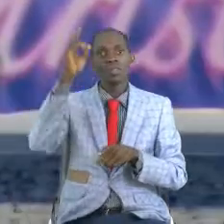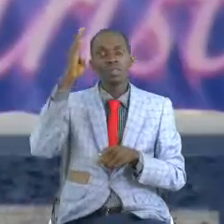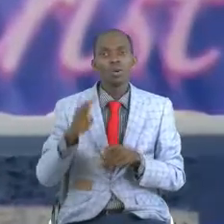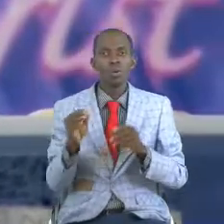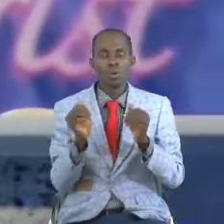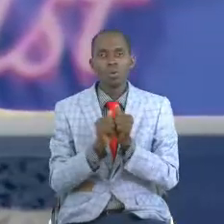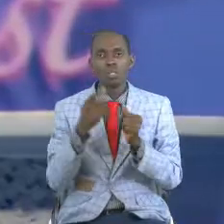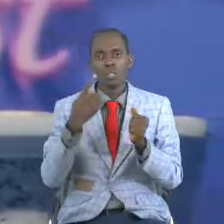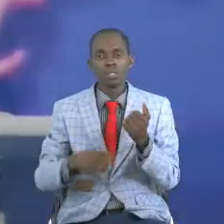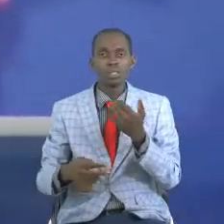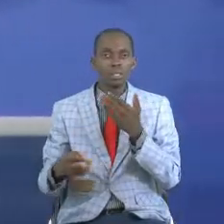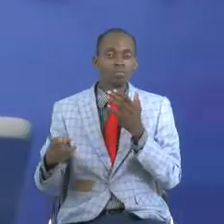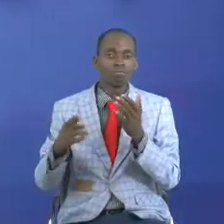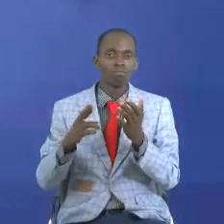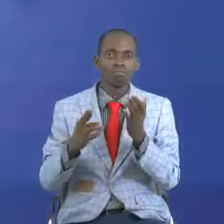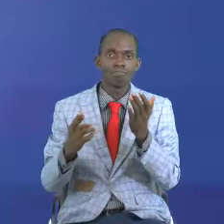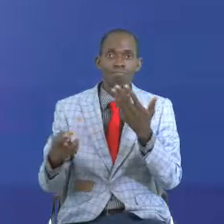will come and save you.